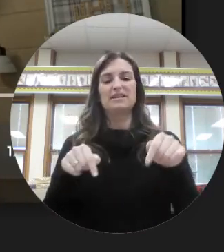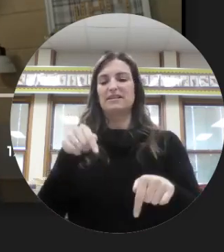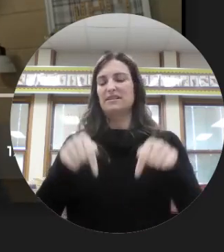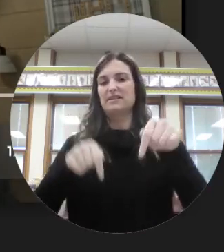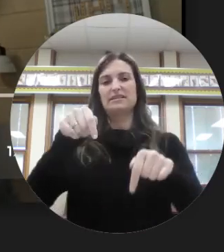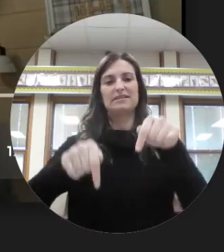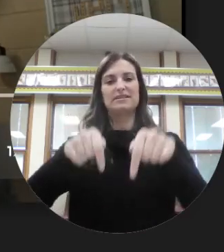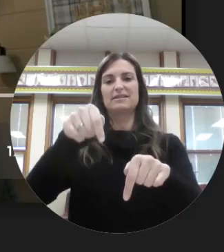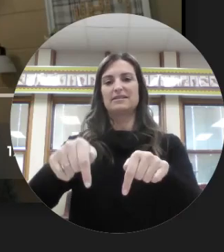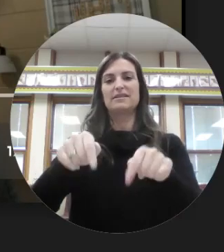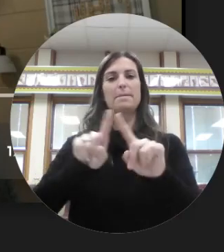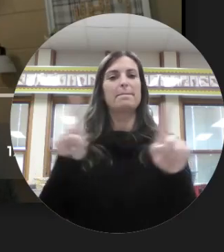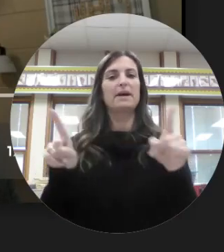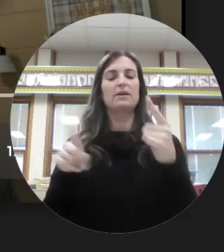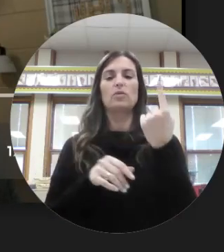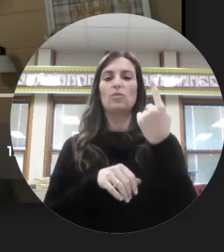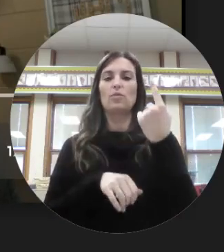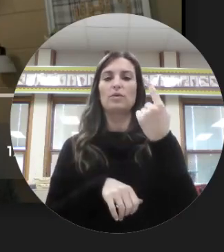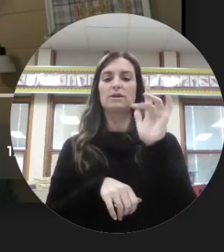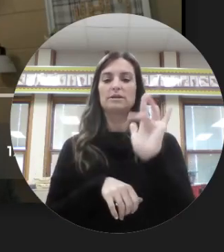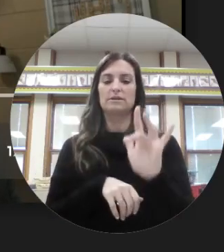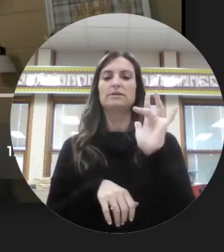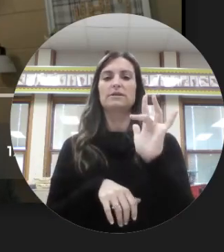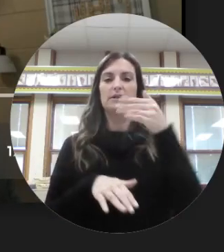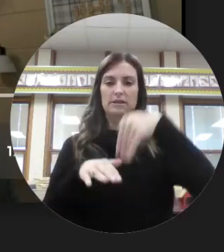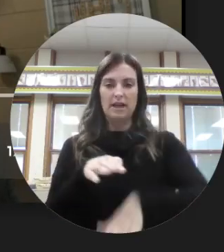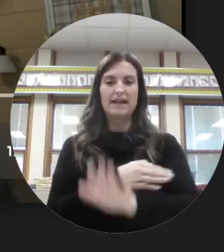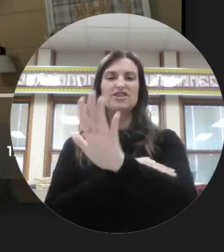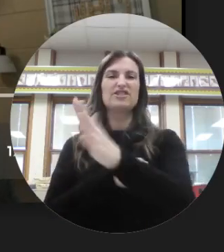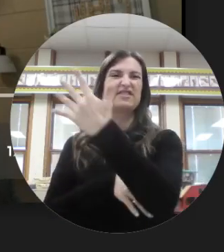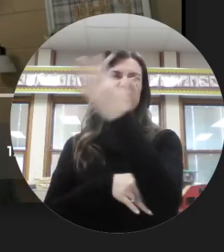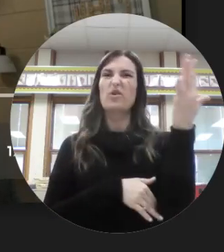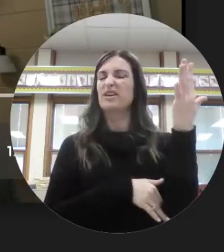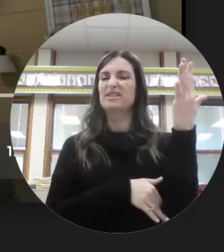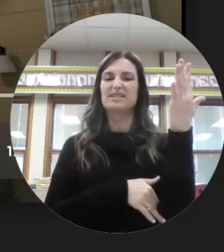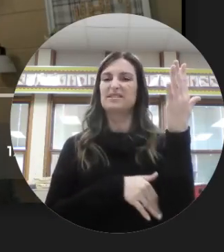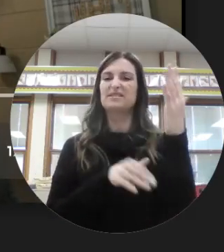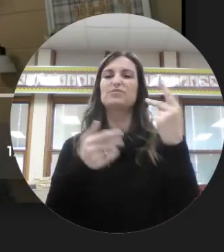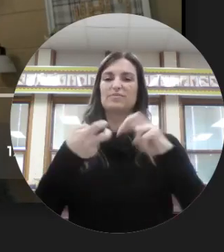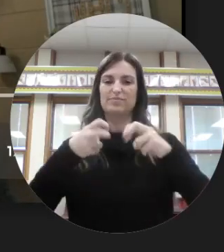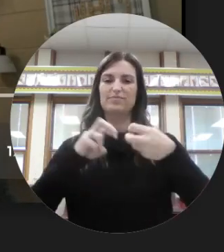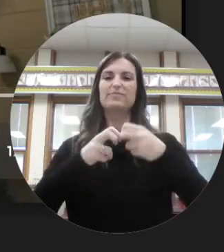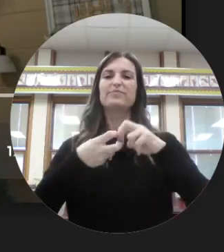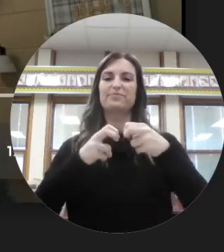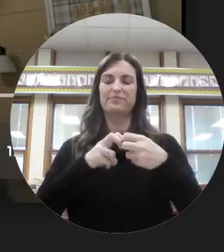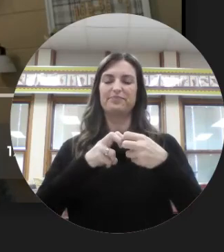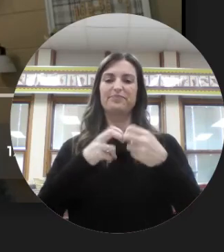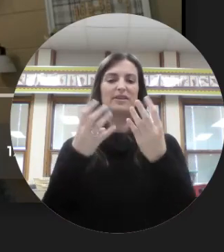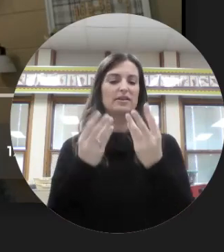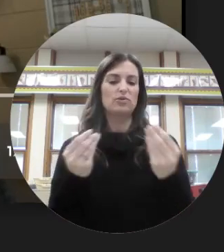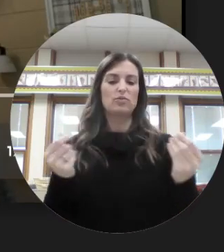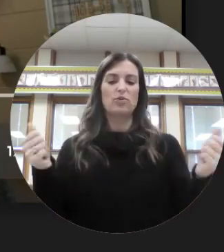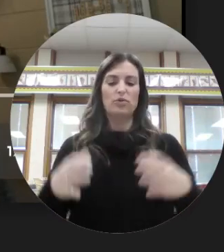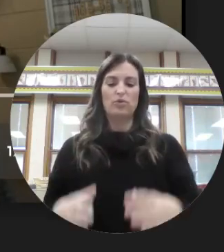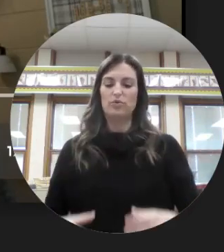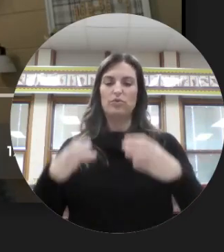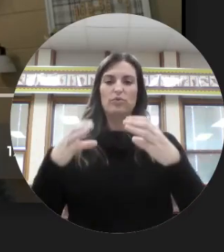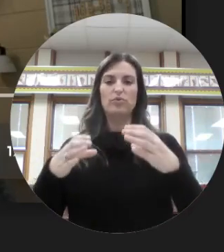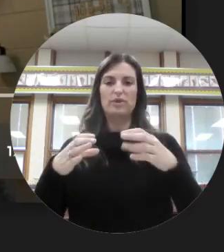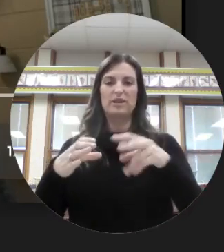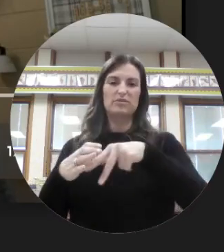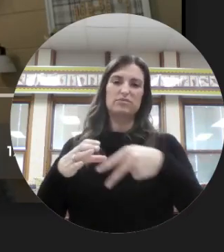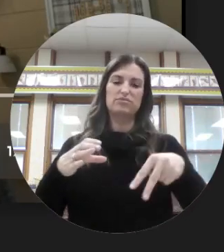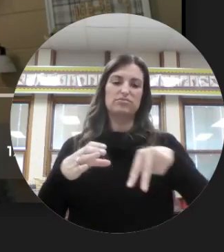cliff top, but once she entered the forest, her problem became clear. The smooth stump had no grip and it slipped down on the